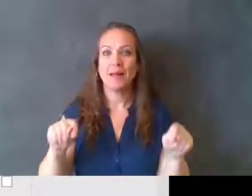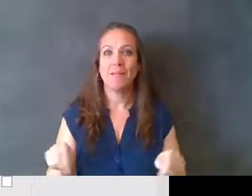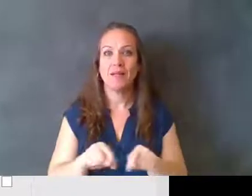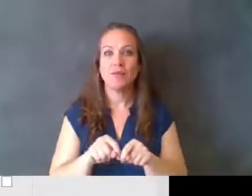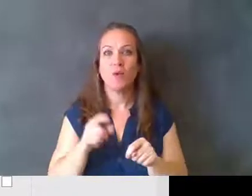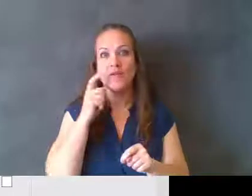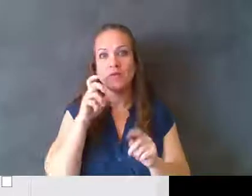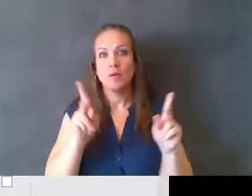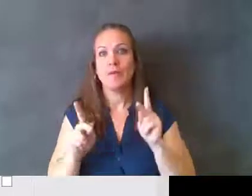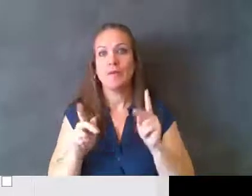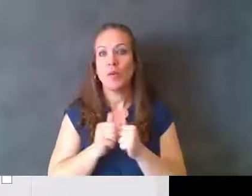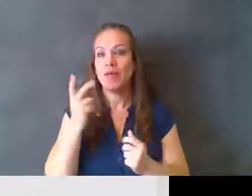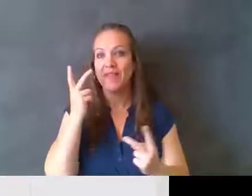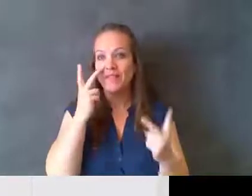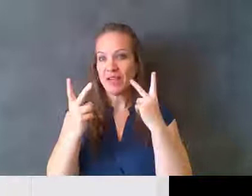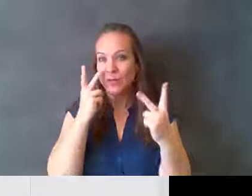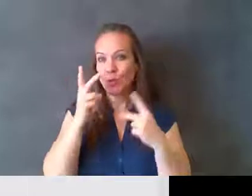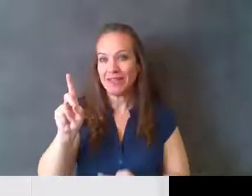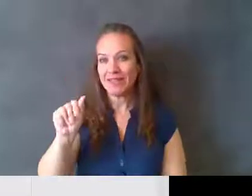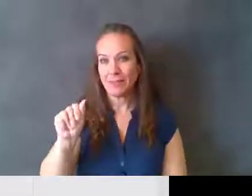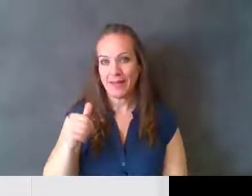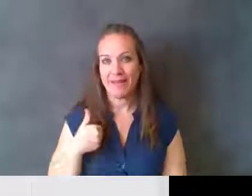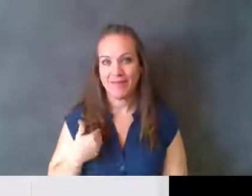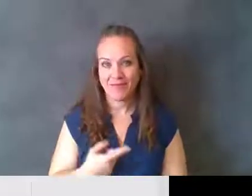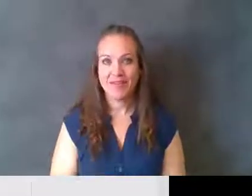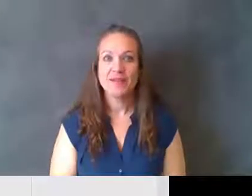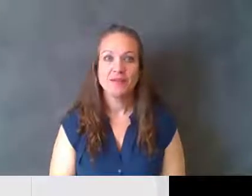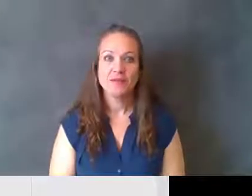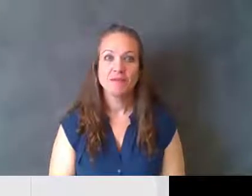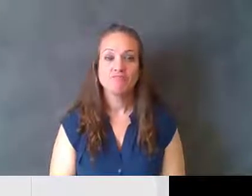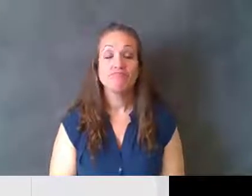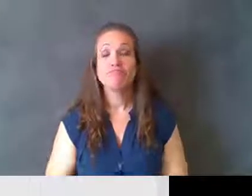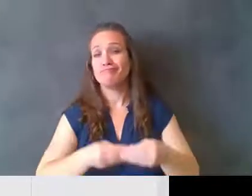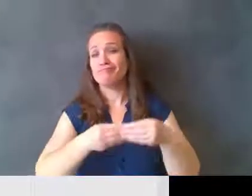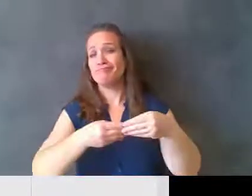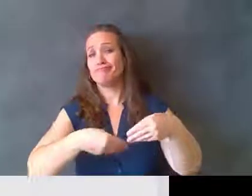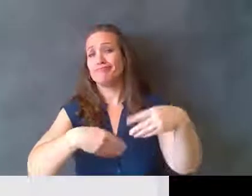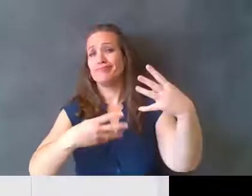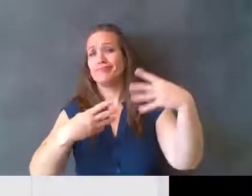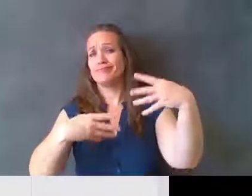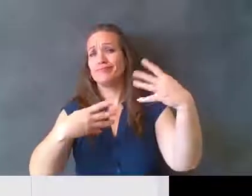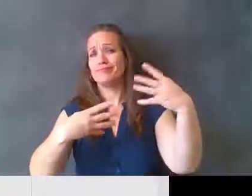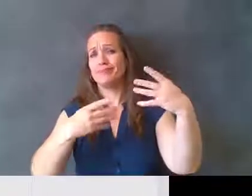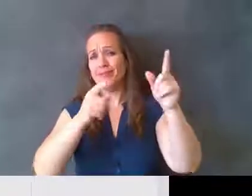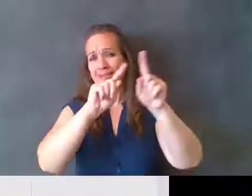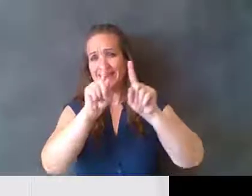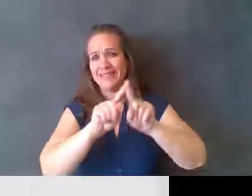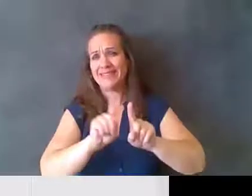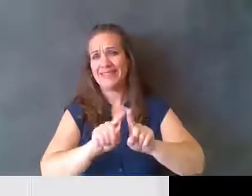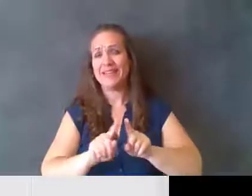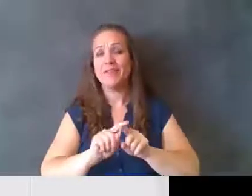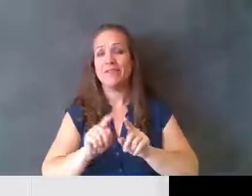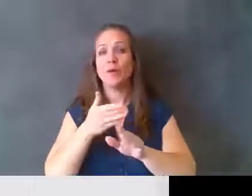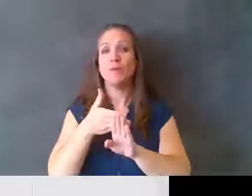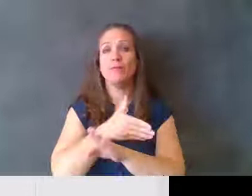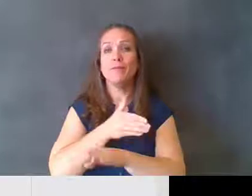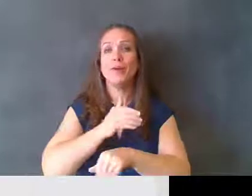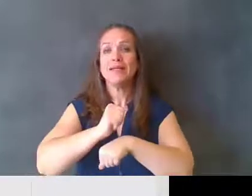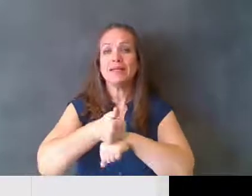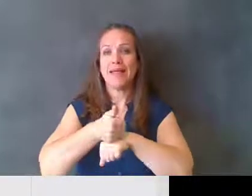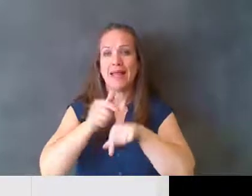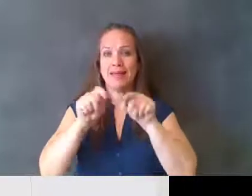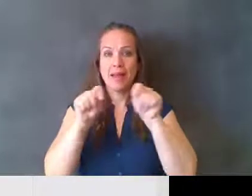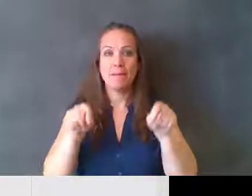visual disabilities. And in here, it has a variety of templates that they have pre-made. So it has templates for business, so maybe